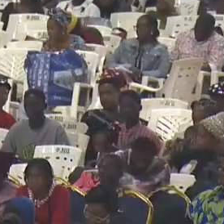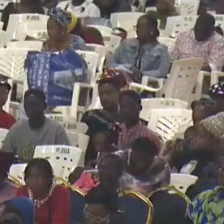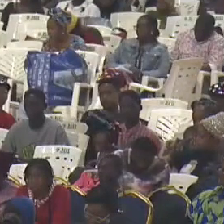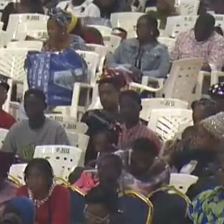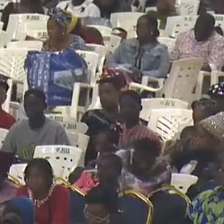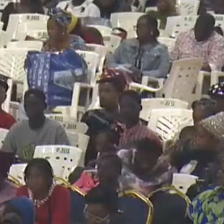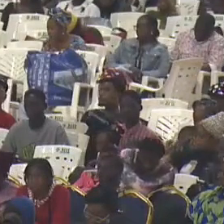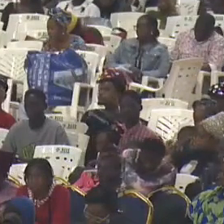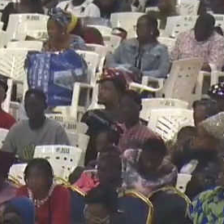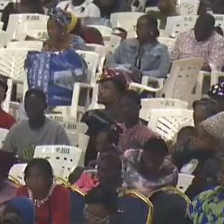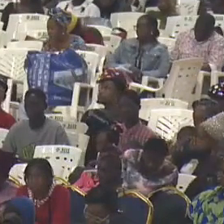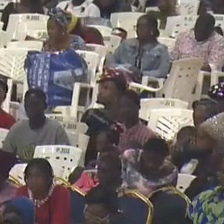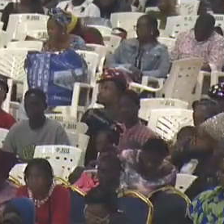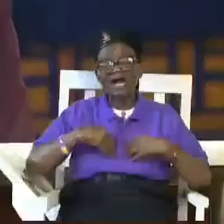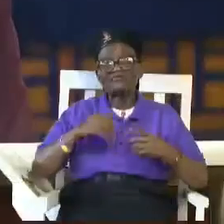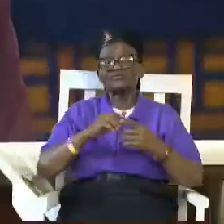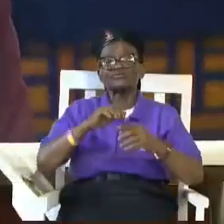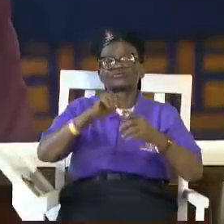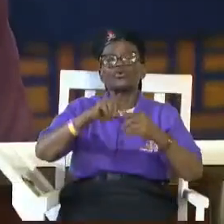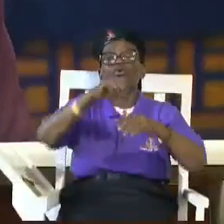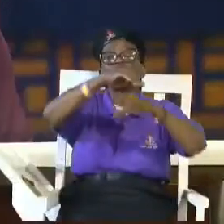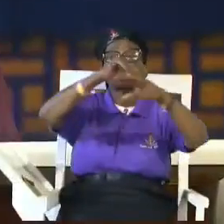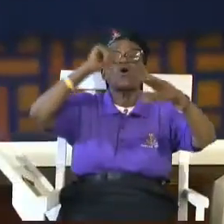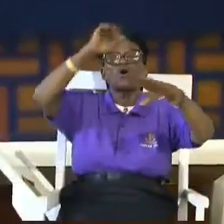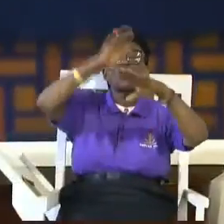to call on heaven.